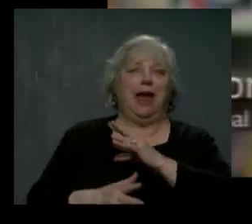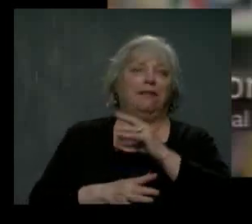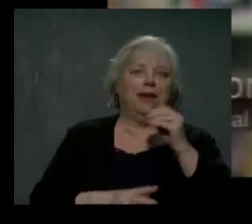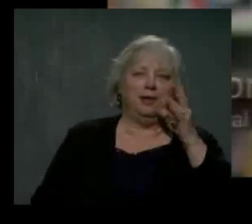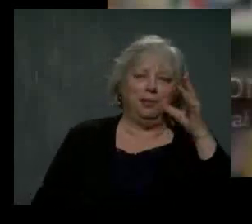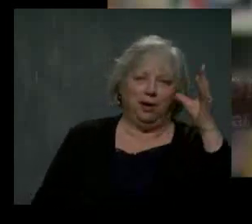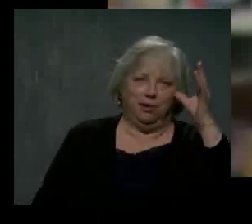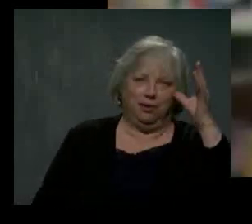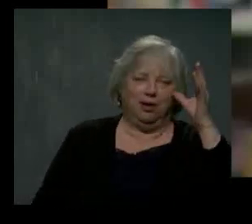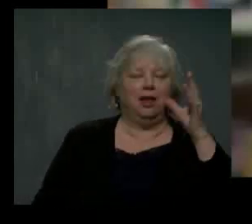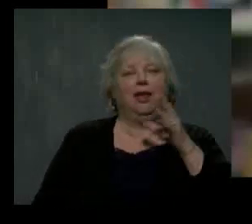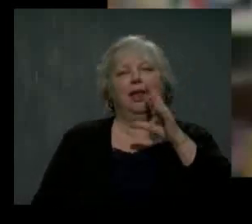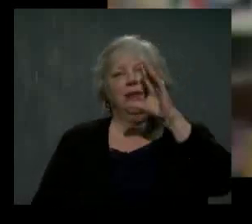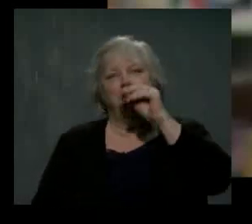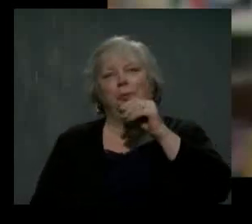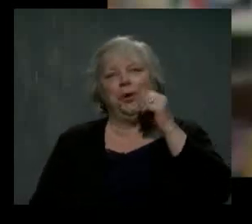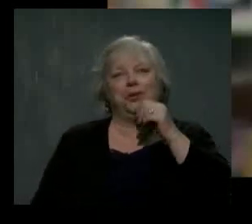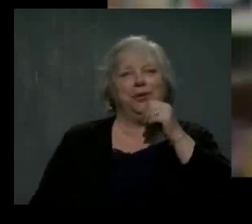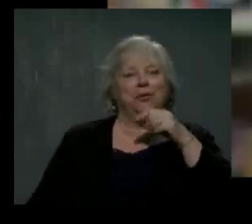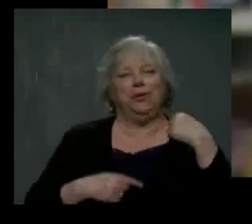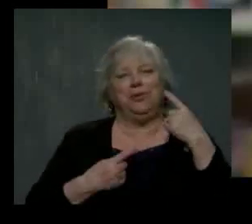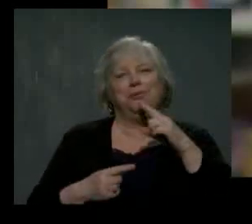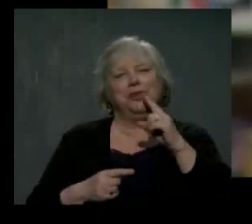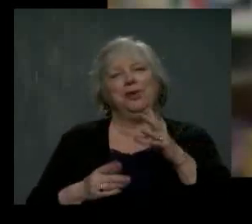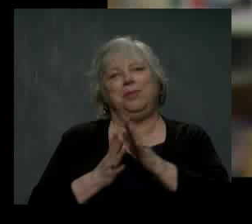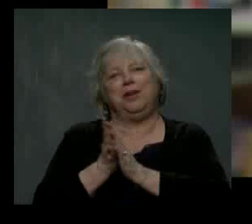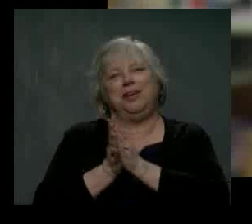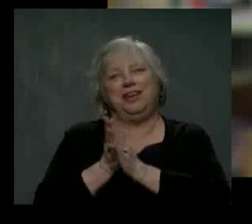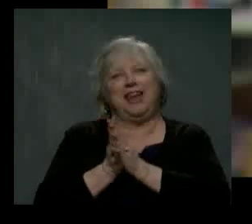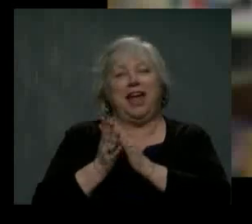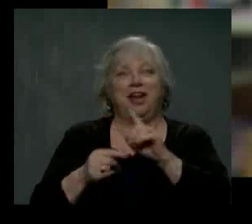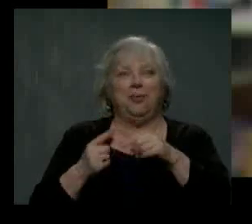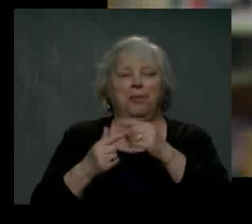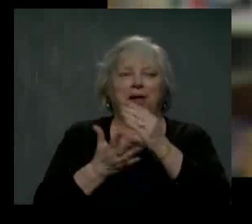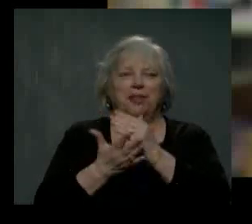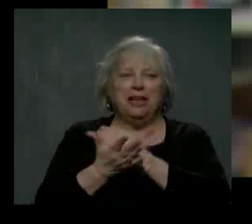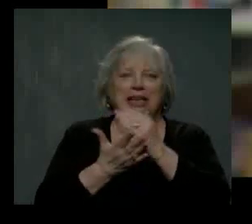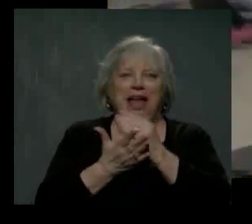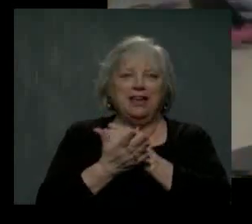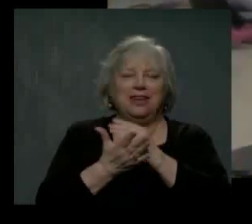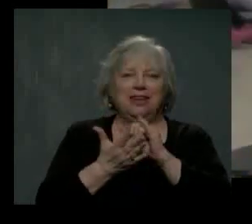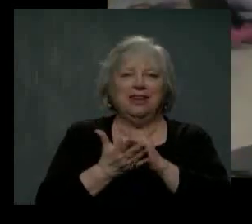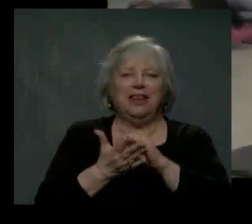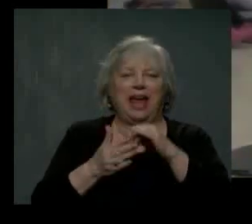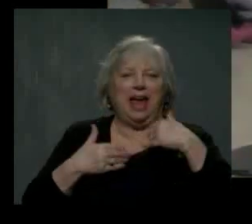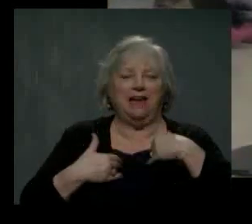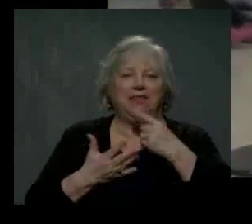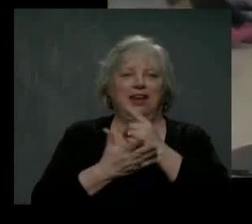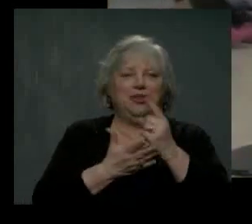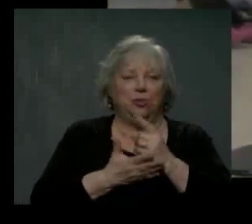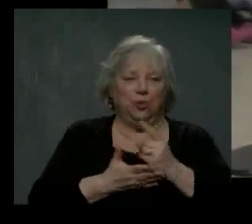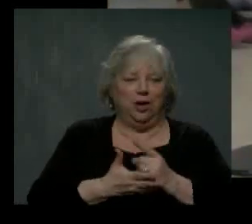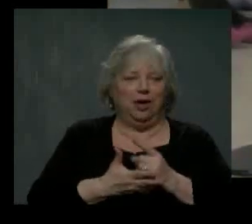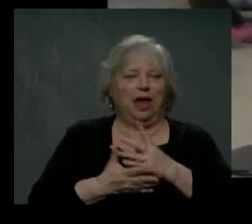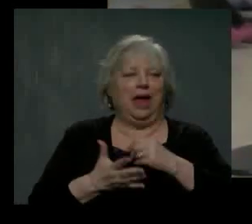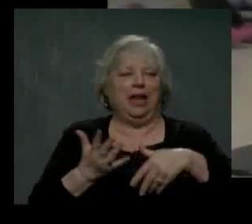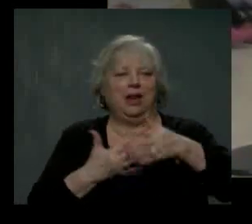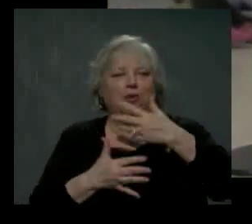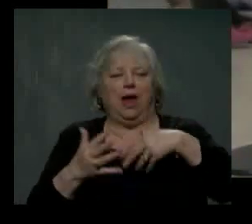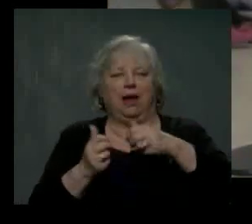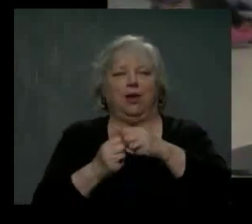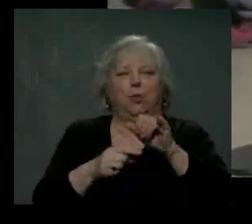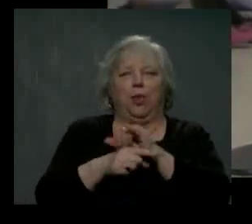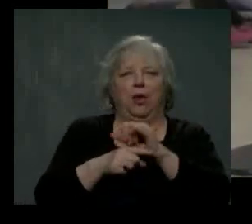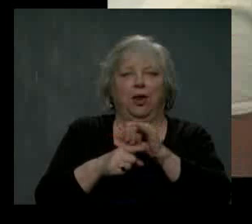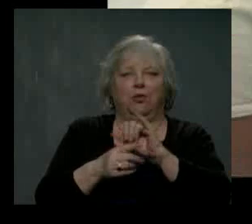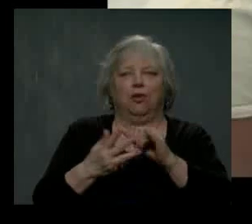parents. The boys and girls have really been excited about the lessons that they have each week and interacting with the interns that come